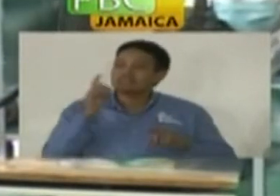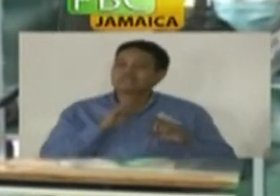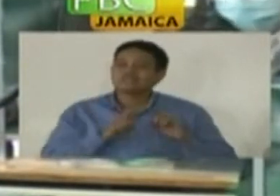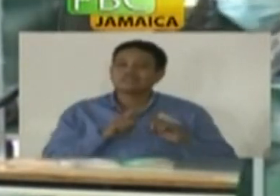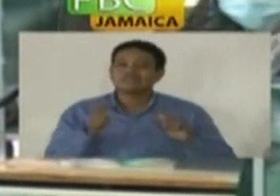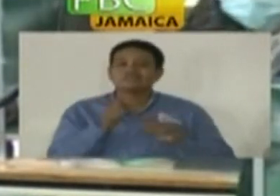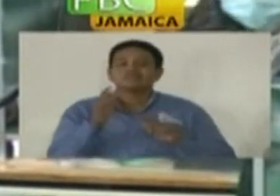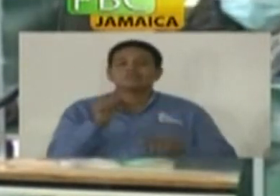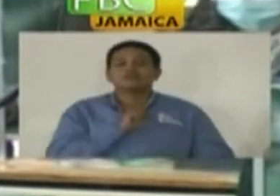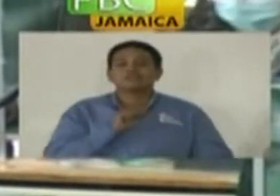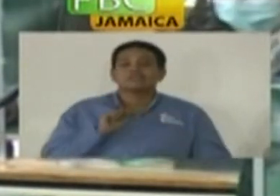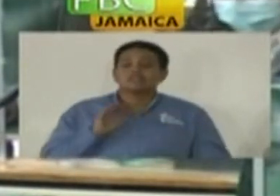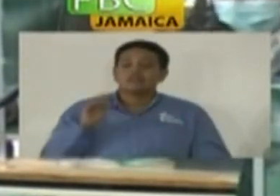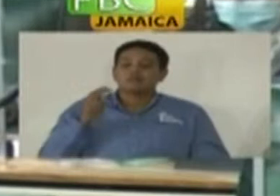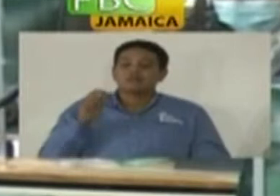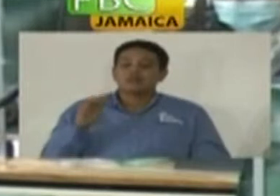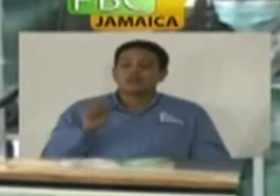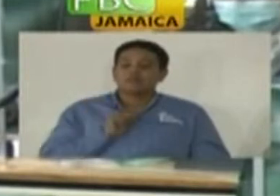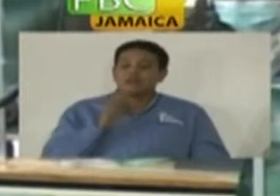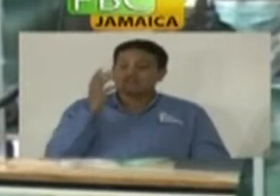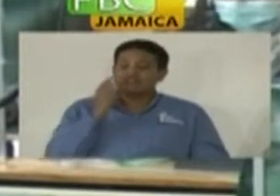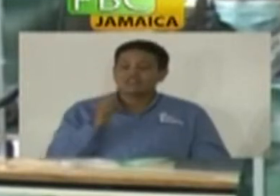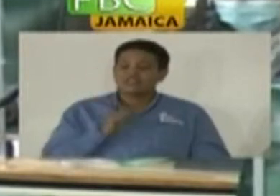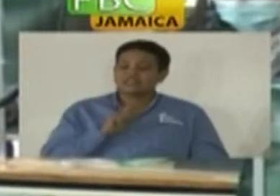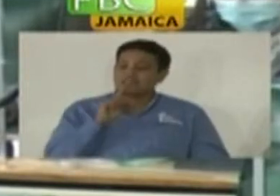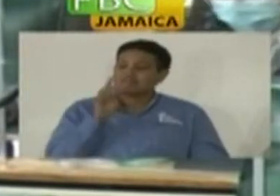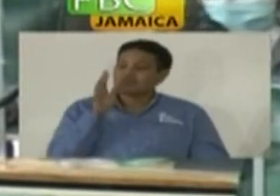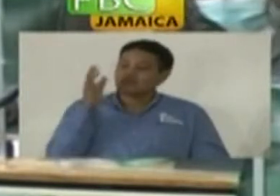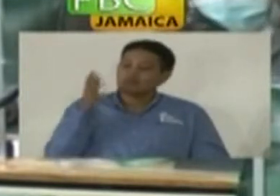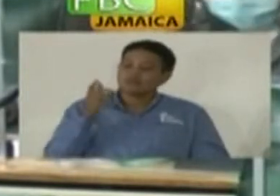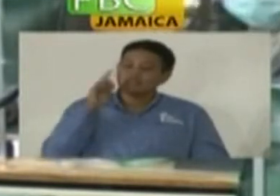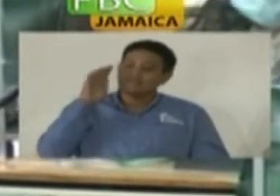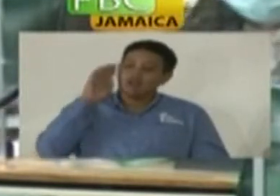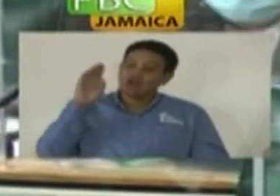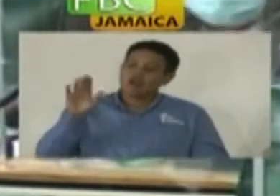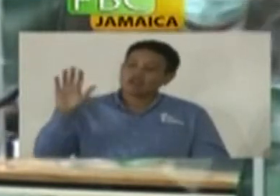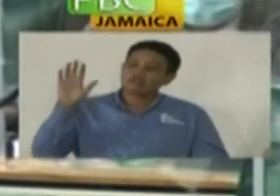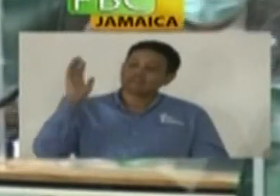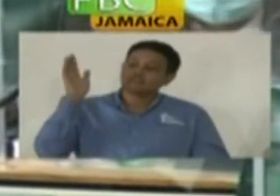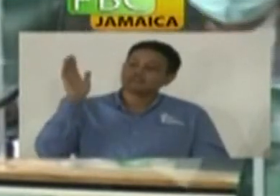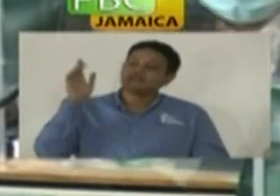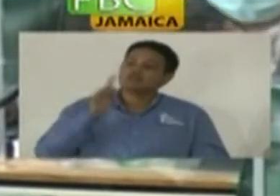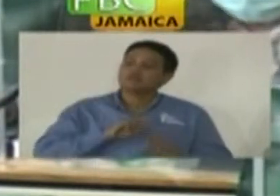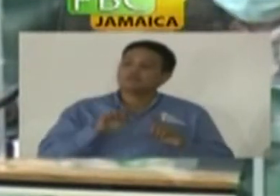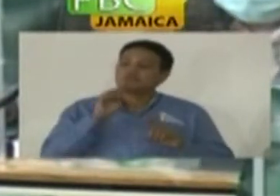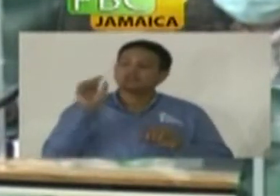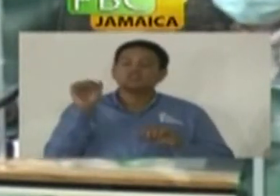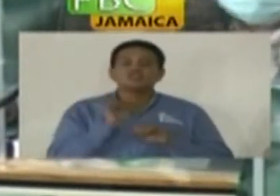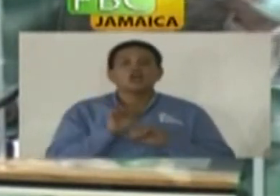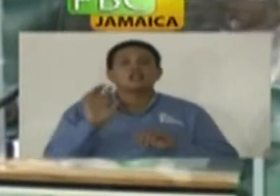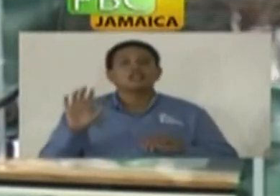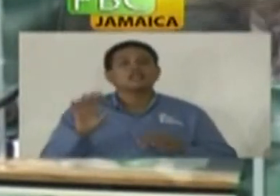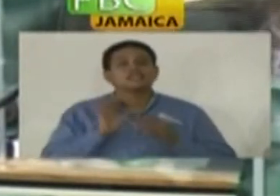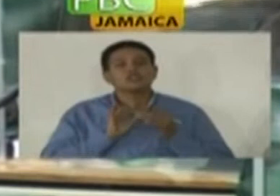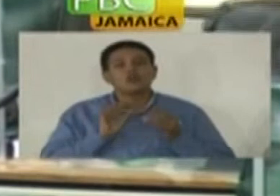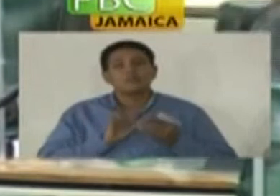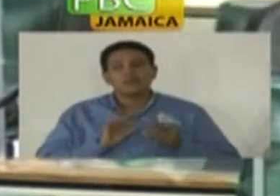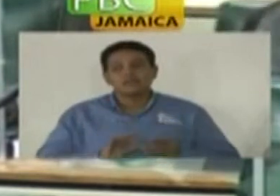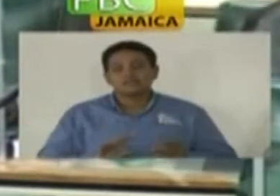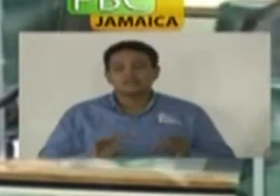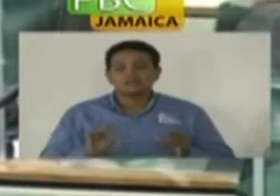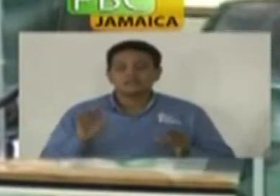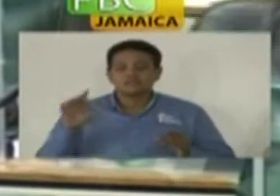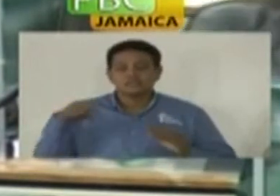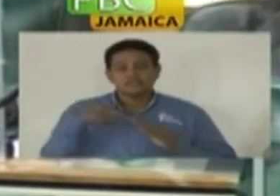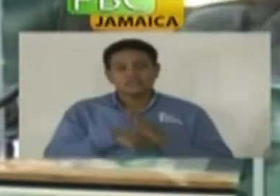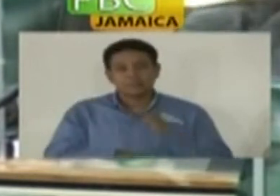made by Senator Graham. I regret that I wasn't present for all of it, but certainly his depth